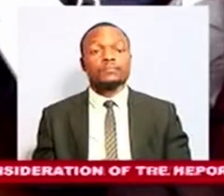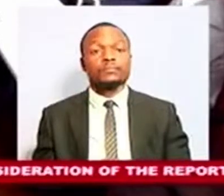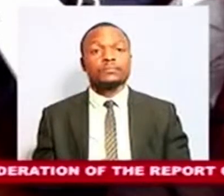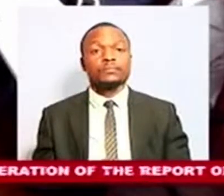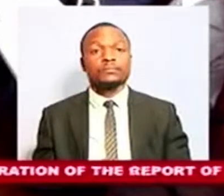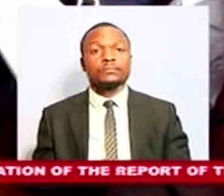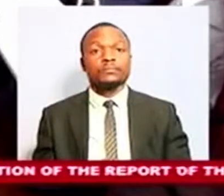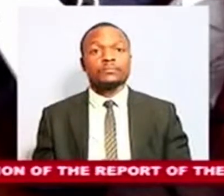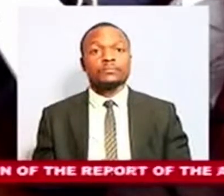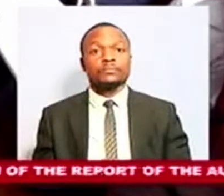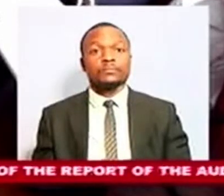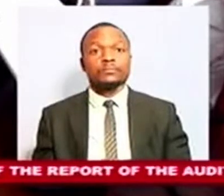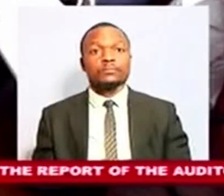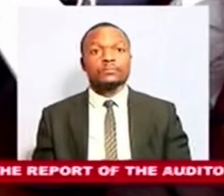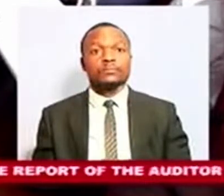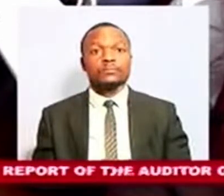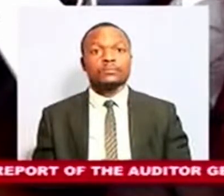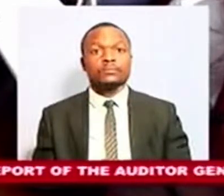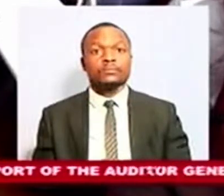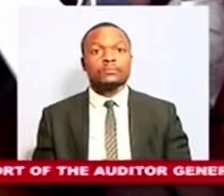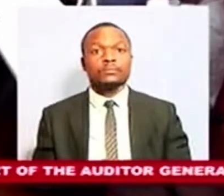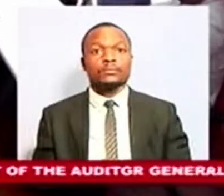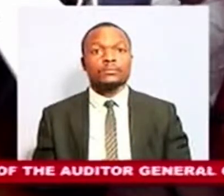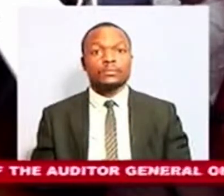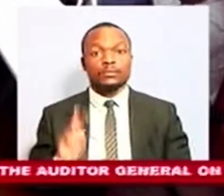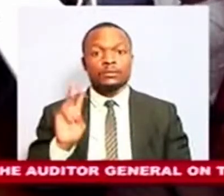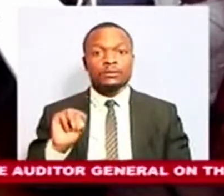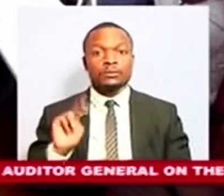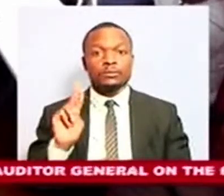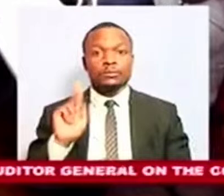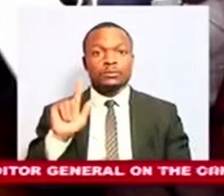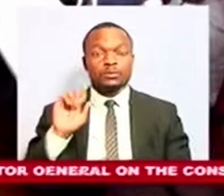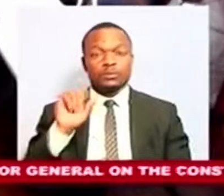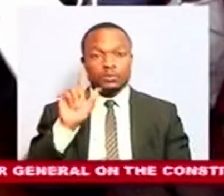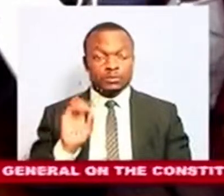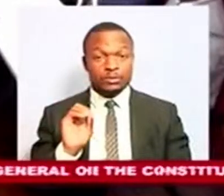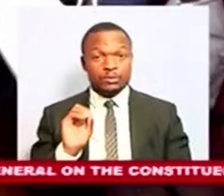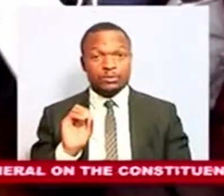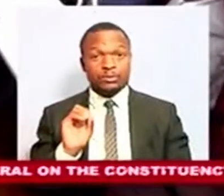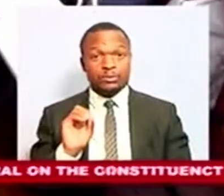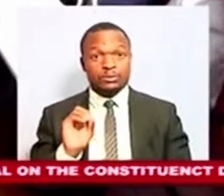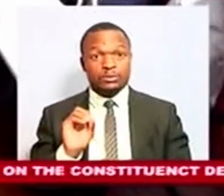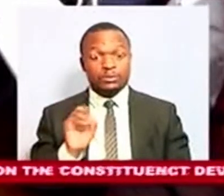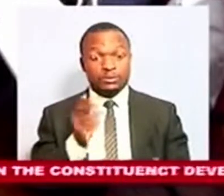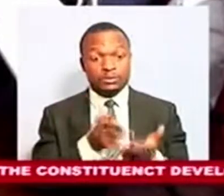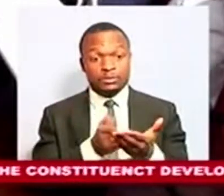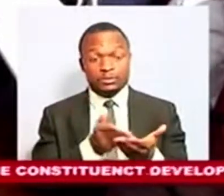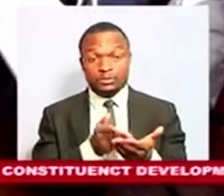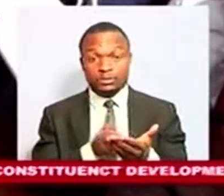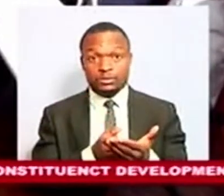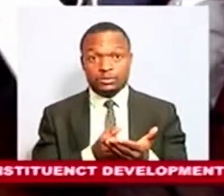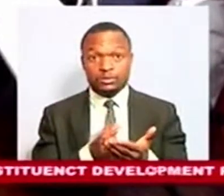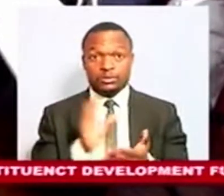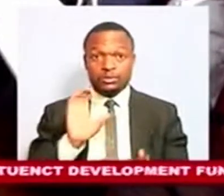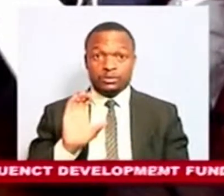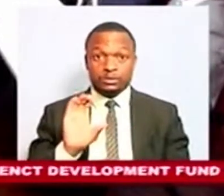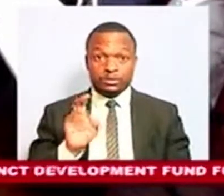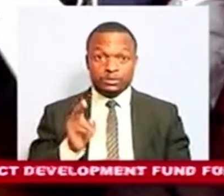But this Mlolo Rural Health Center. And this Mlolo, which is not on the list? Chundu Rural Health